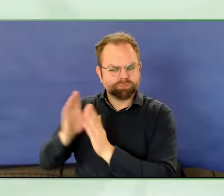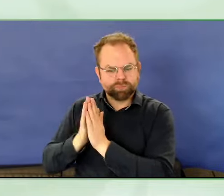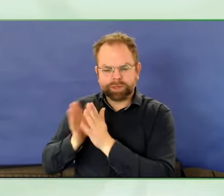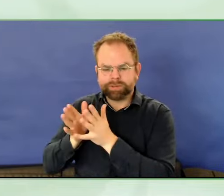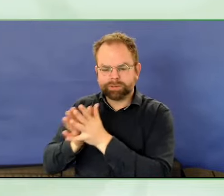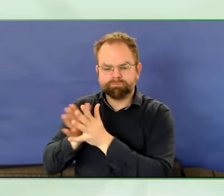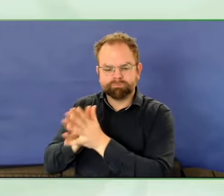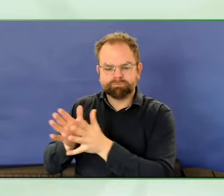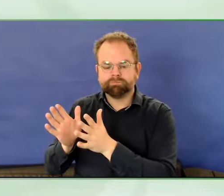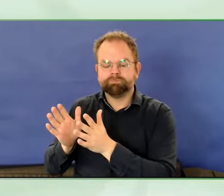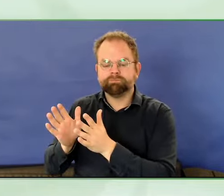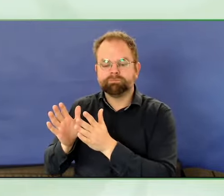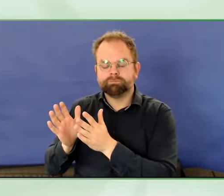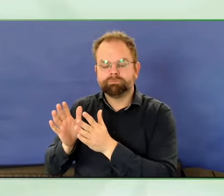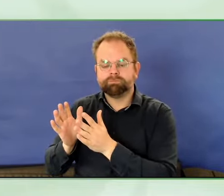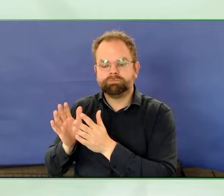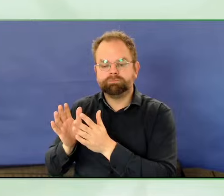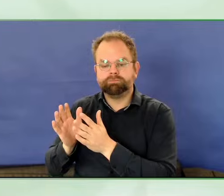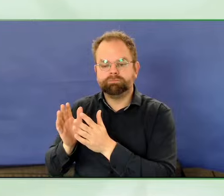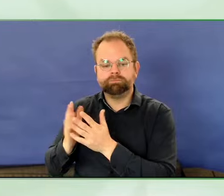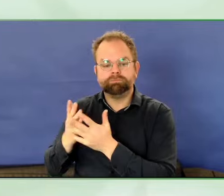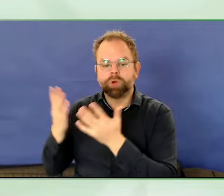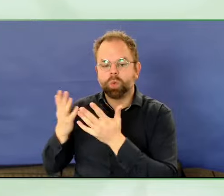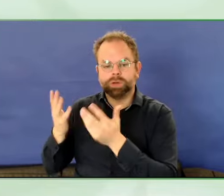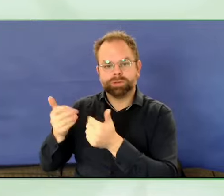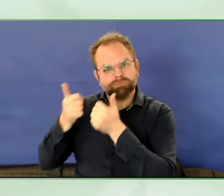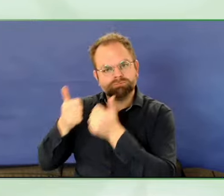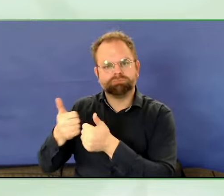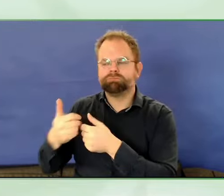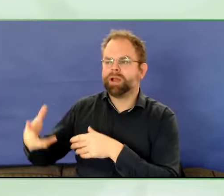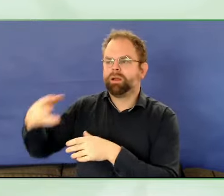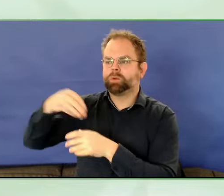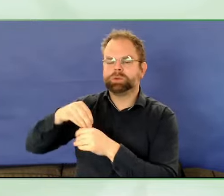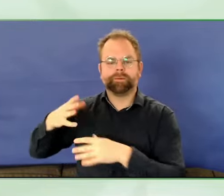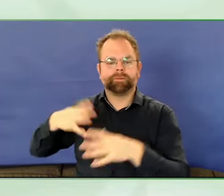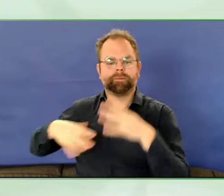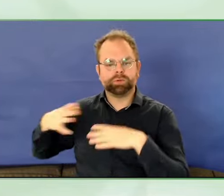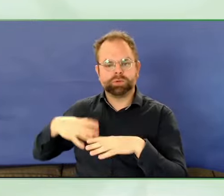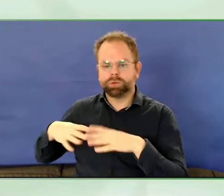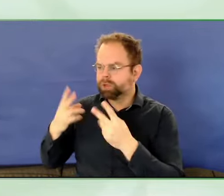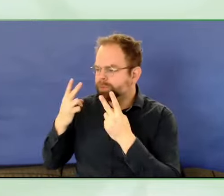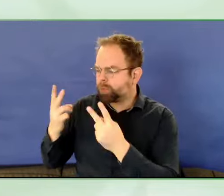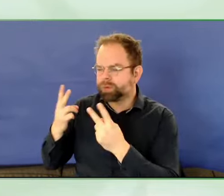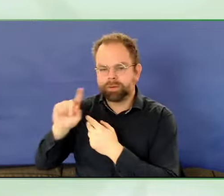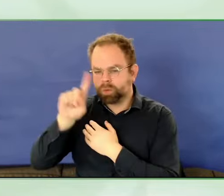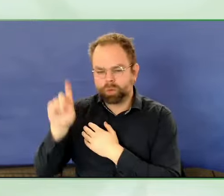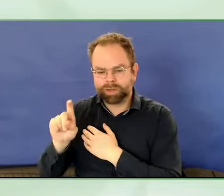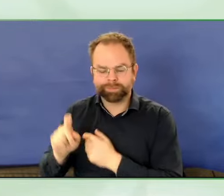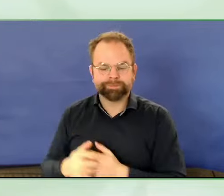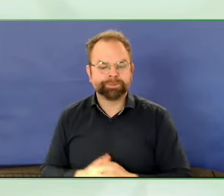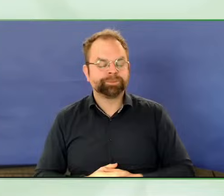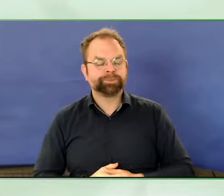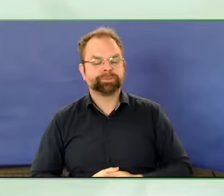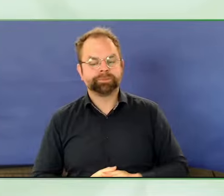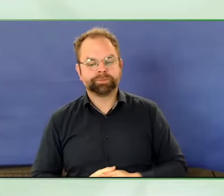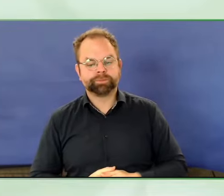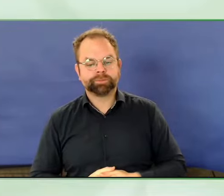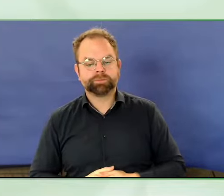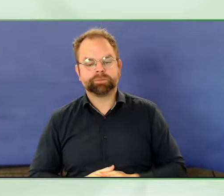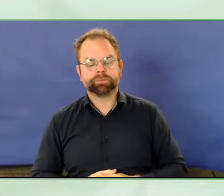accessible fashion comes from its profound impact on the quality of life and communities' needs. And this is